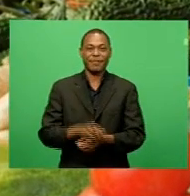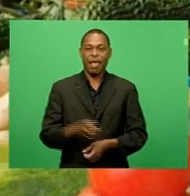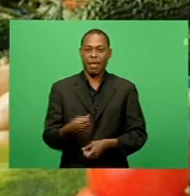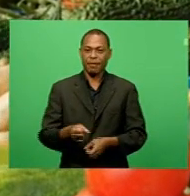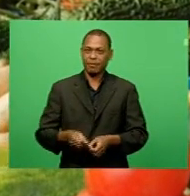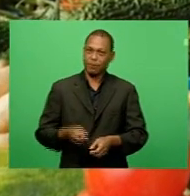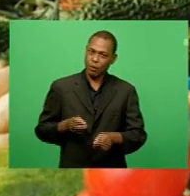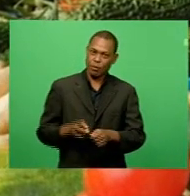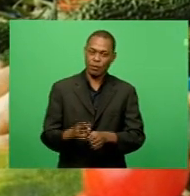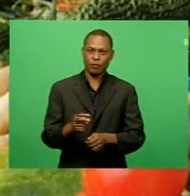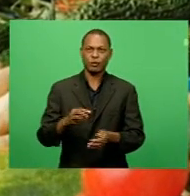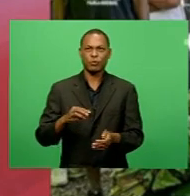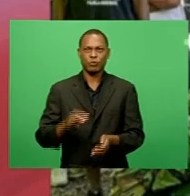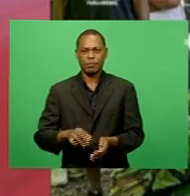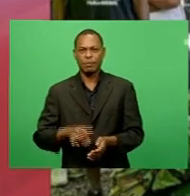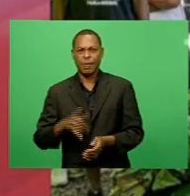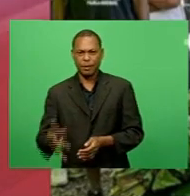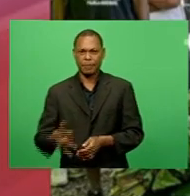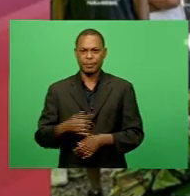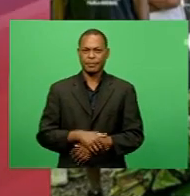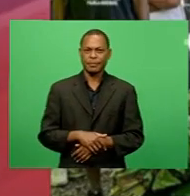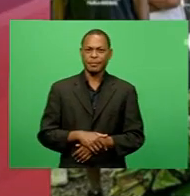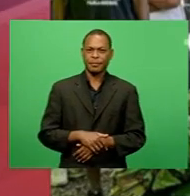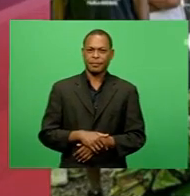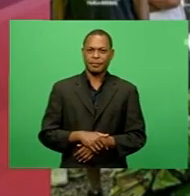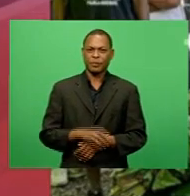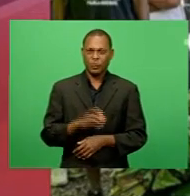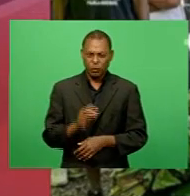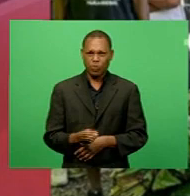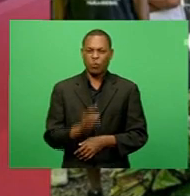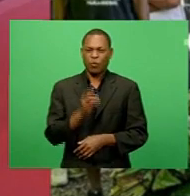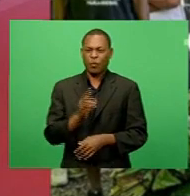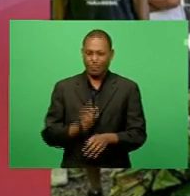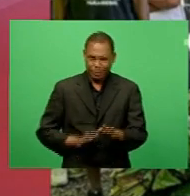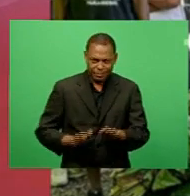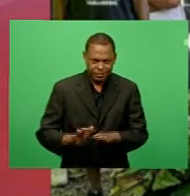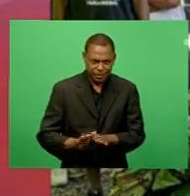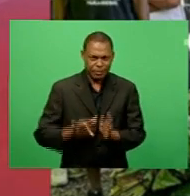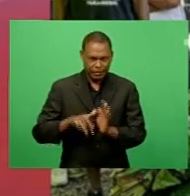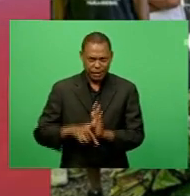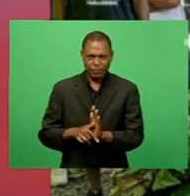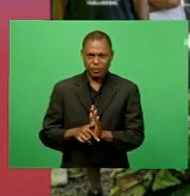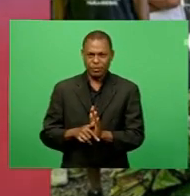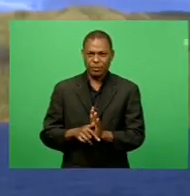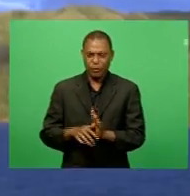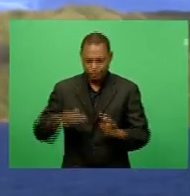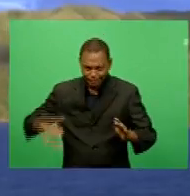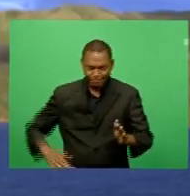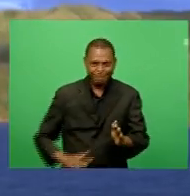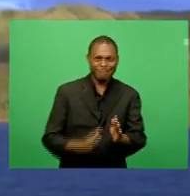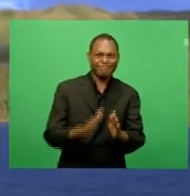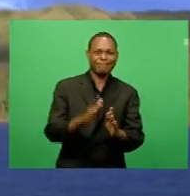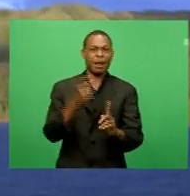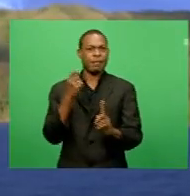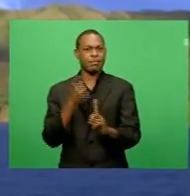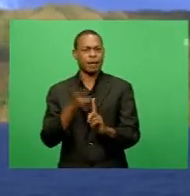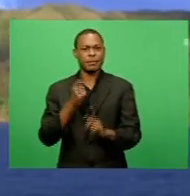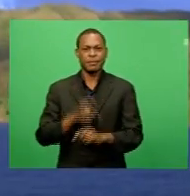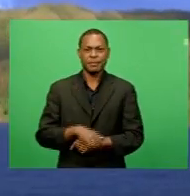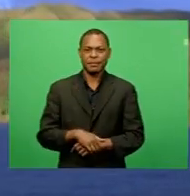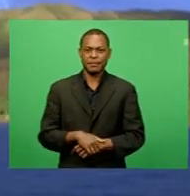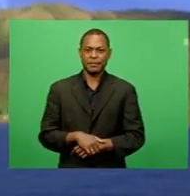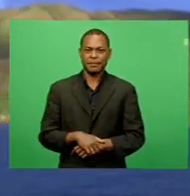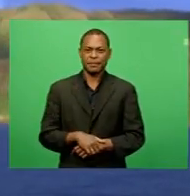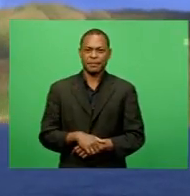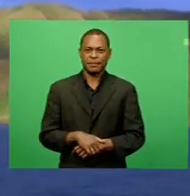May. We are taking one step at a time. So at present we are more focused on increasing production of the target products. Our